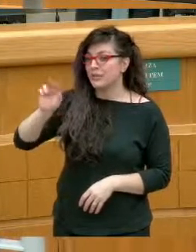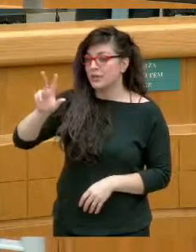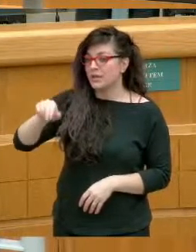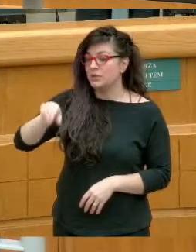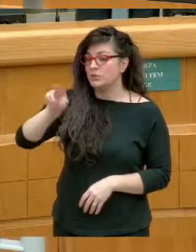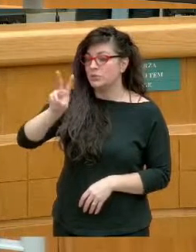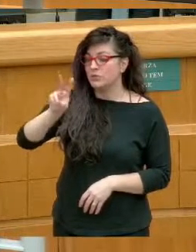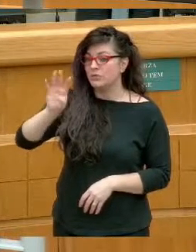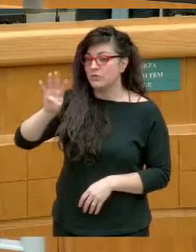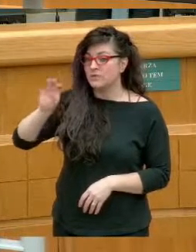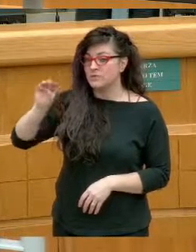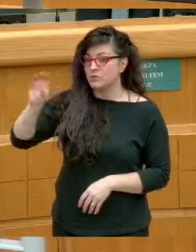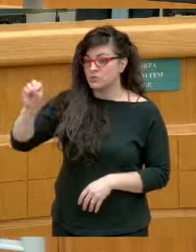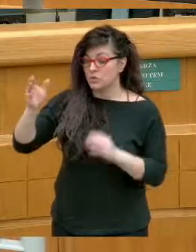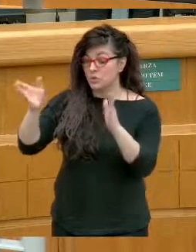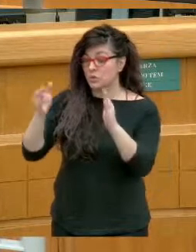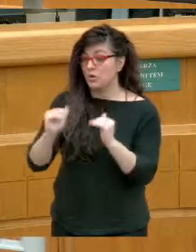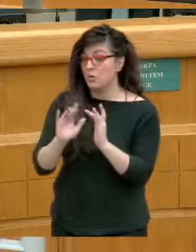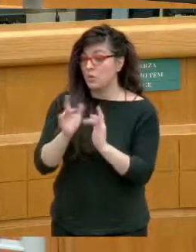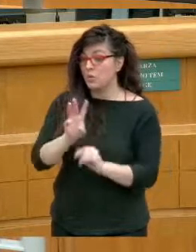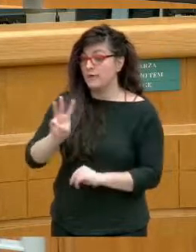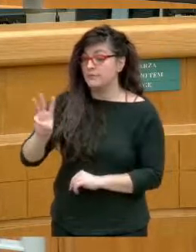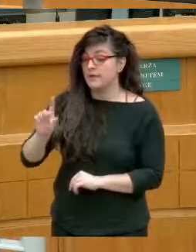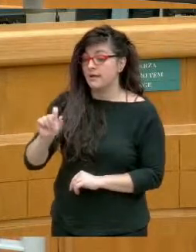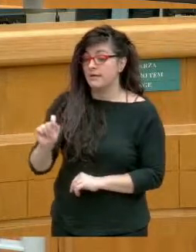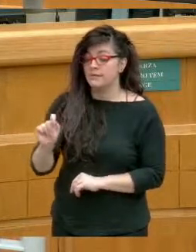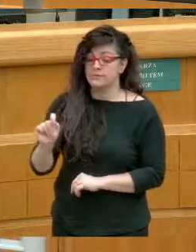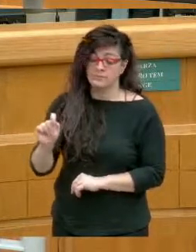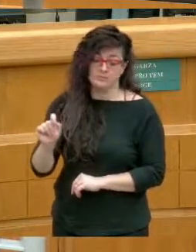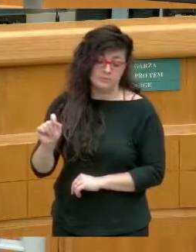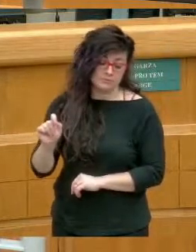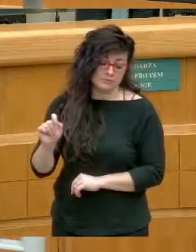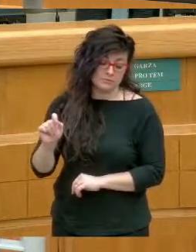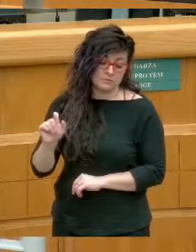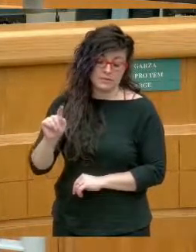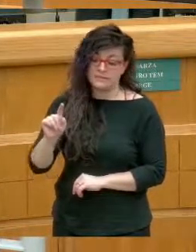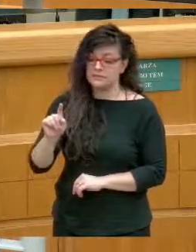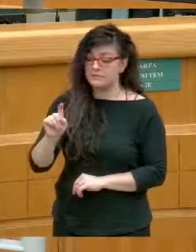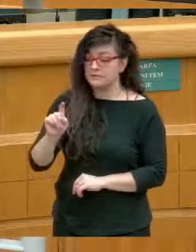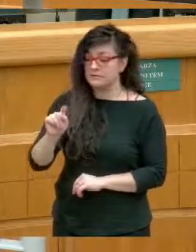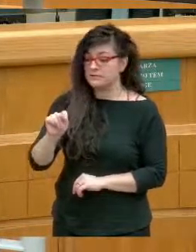512-883-2400. And then the website is